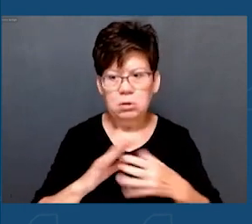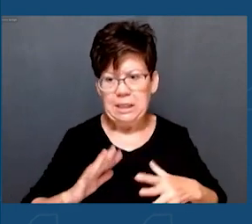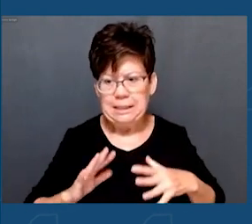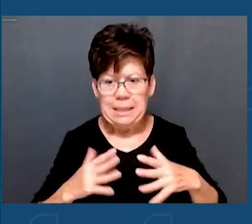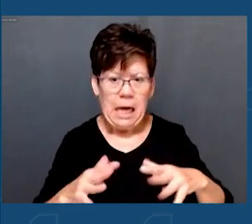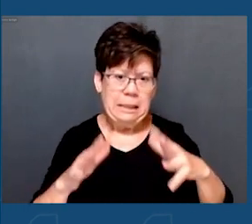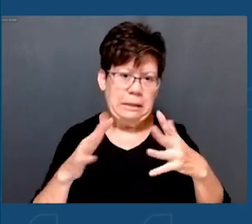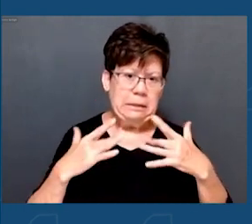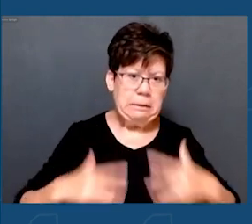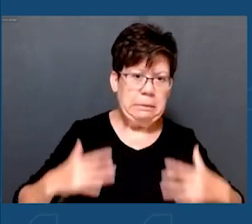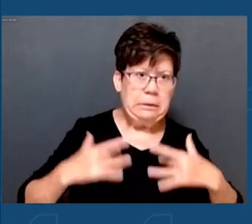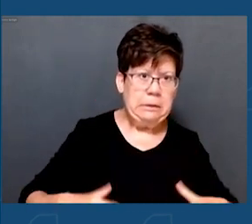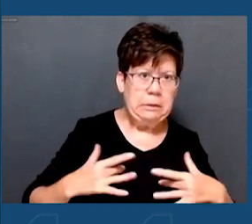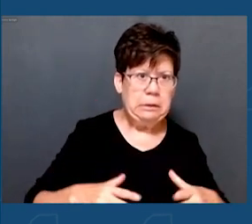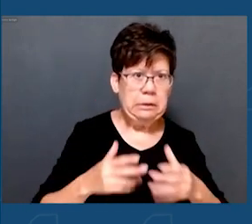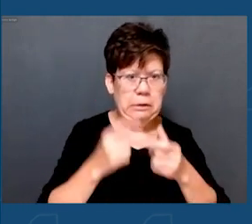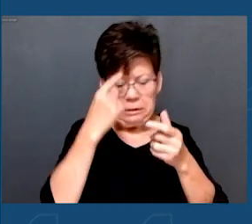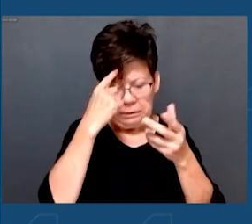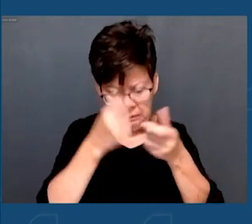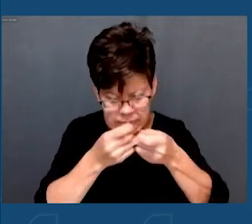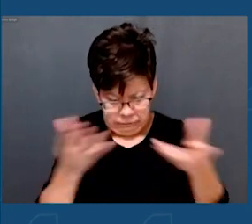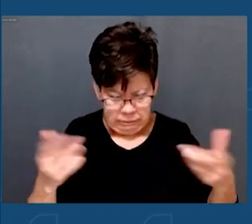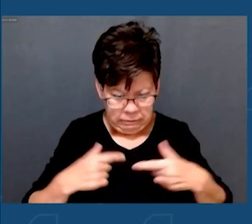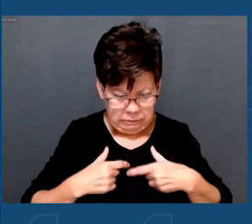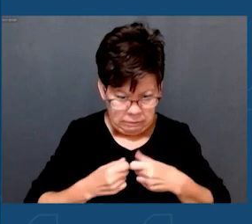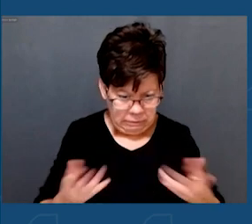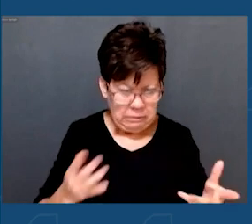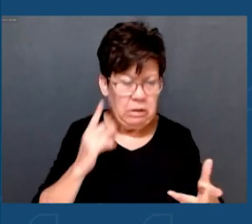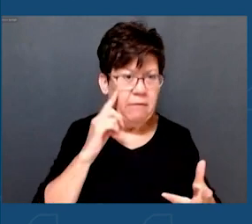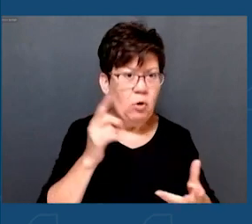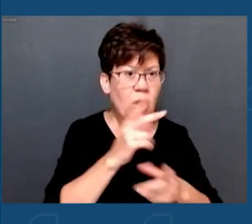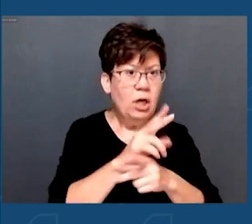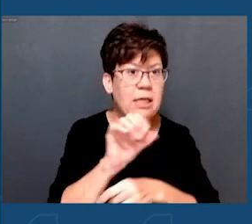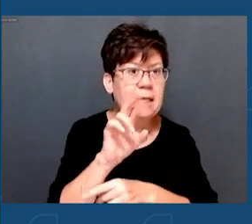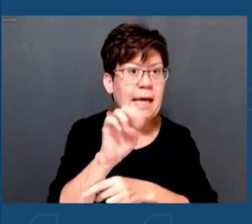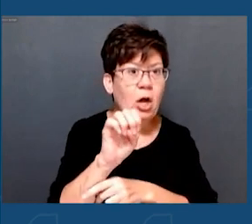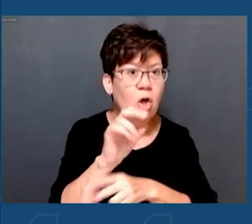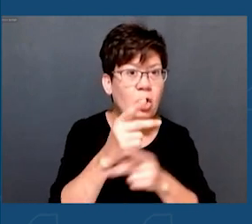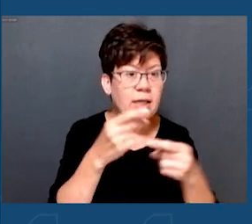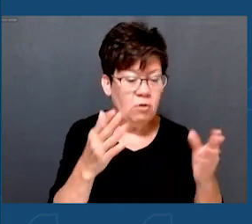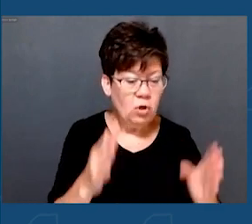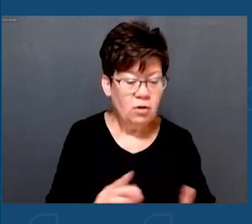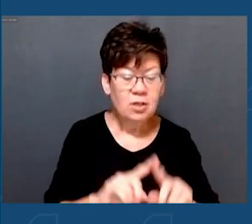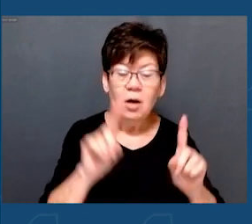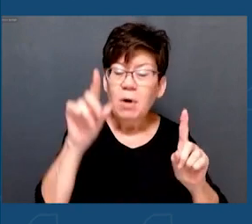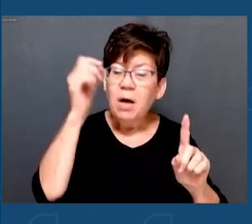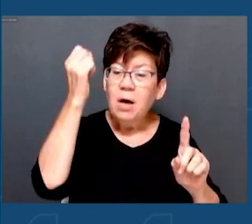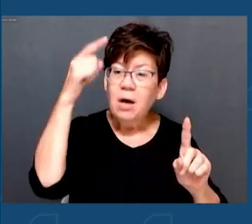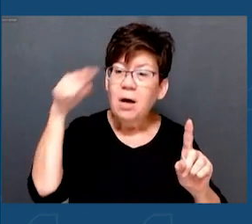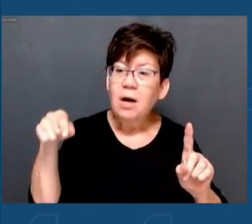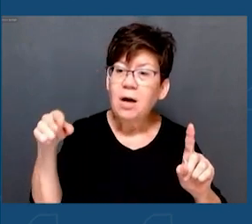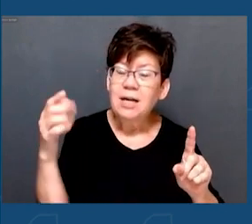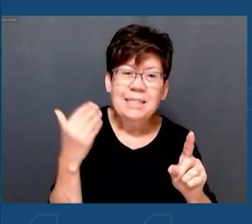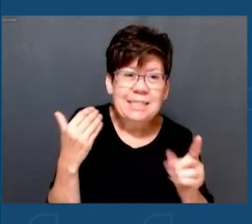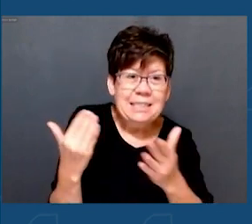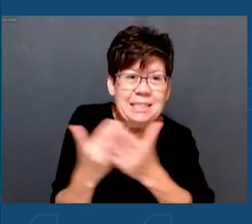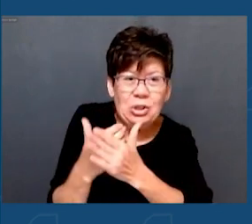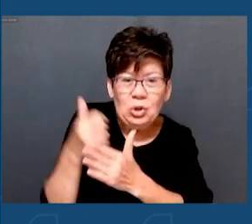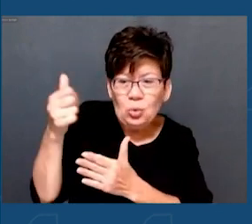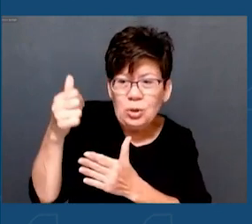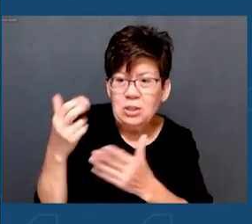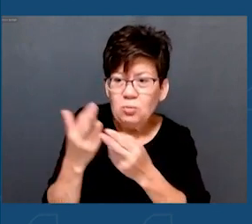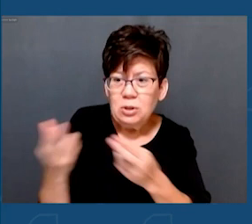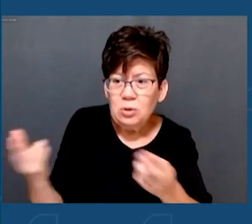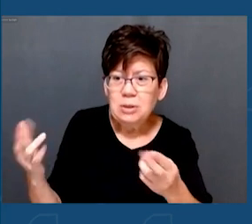depression, burnout for the caregivers. But by using the latest practices and resources to care for people living